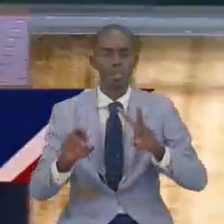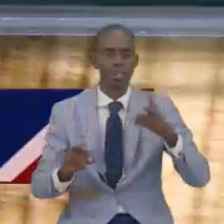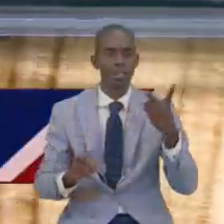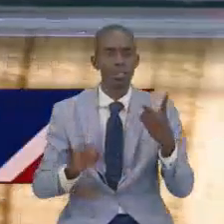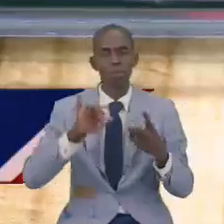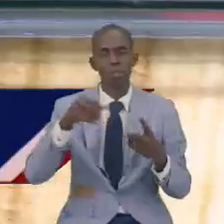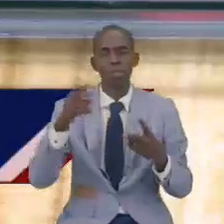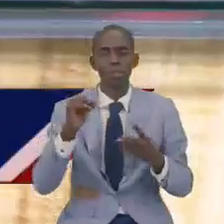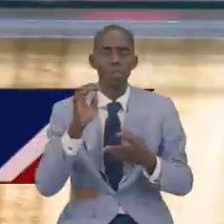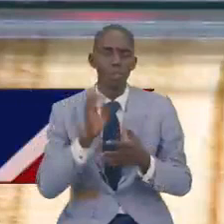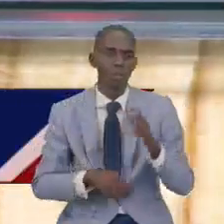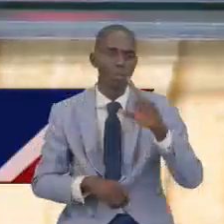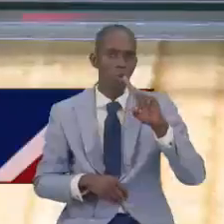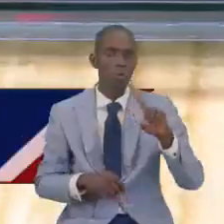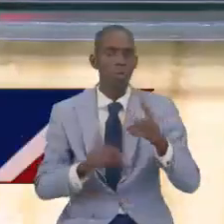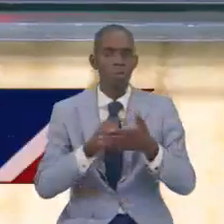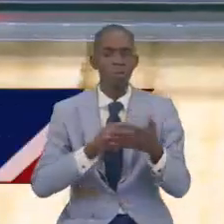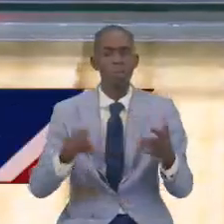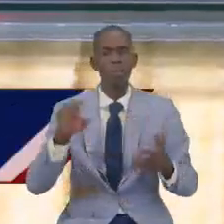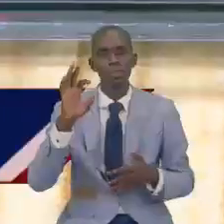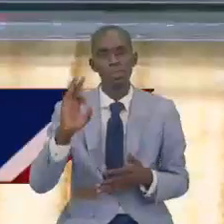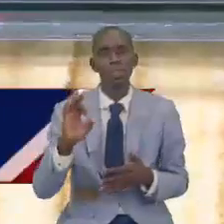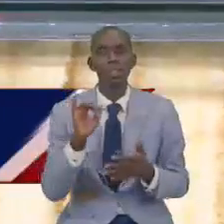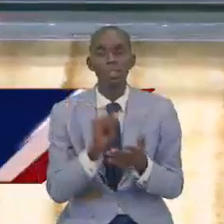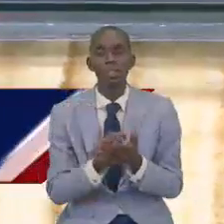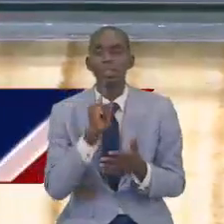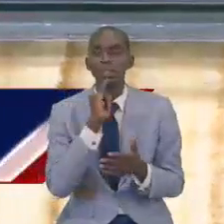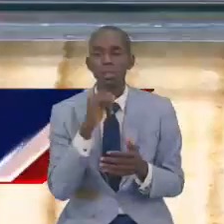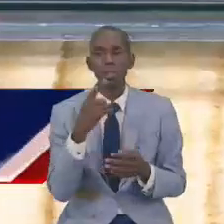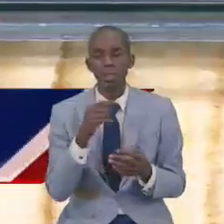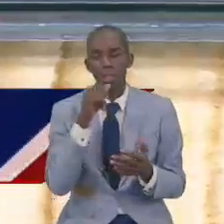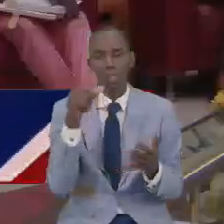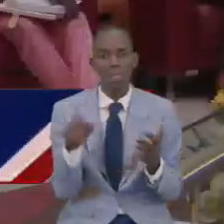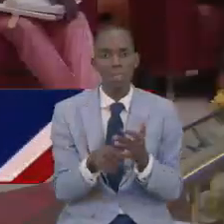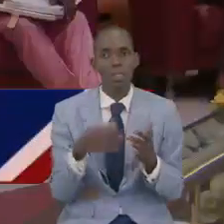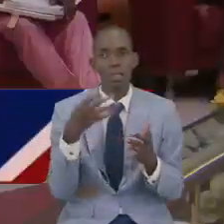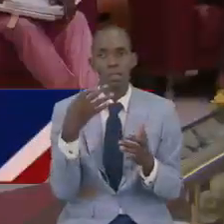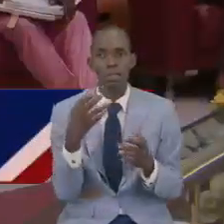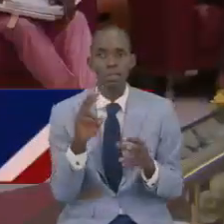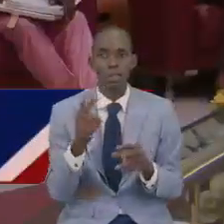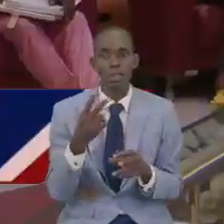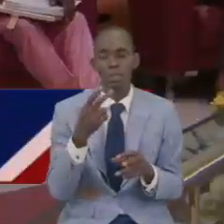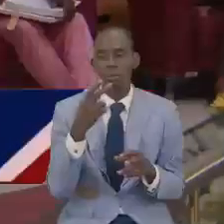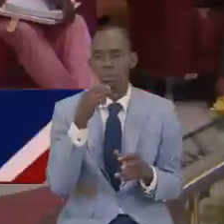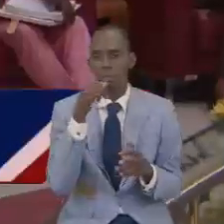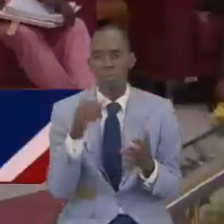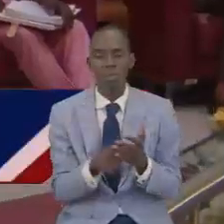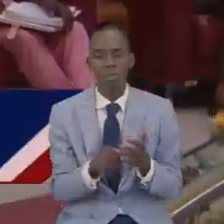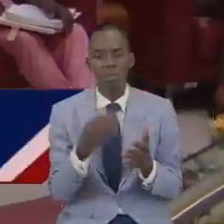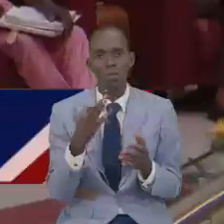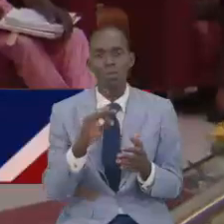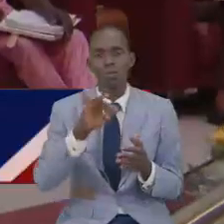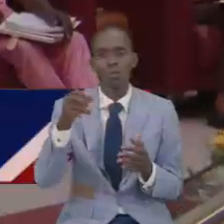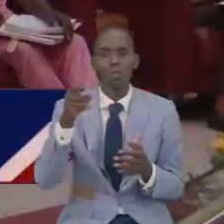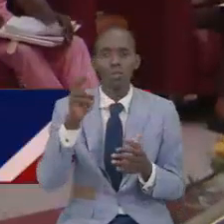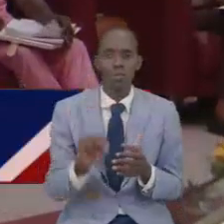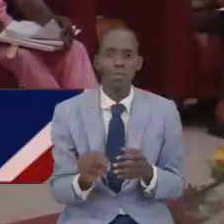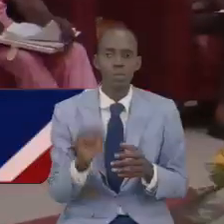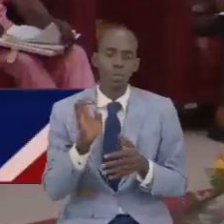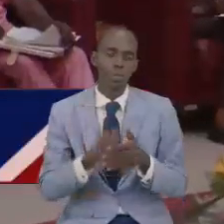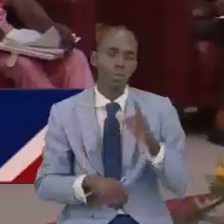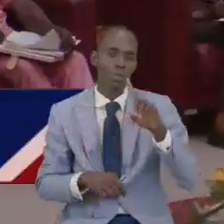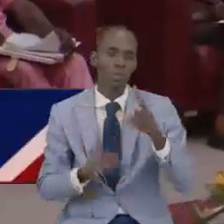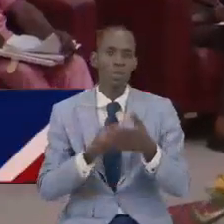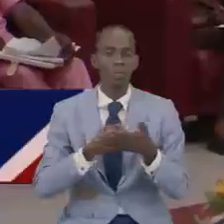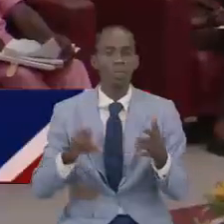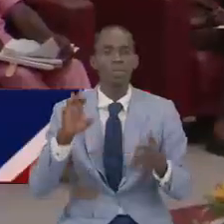2 John, that's the epistle of John, the second epistle. We're looking at 2 John chapter 1, verse